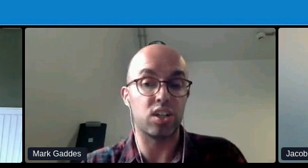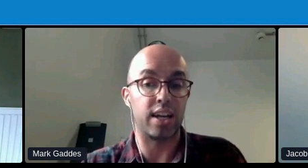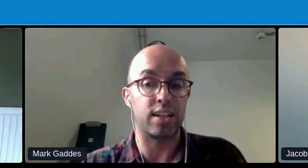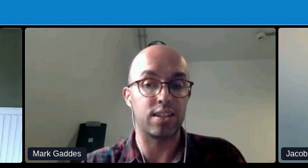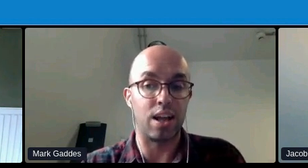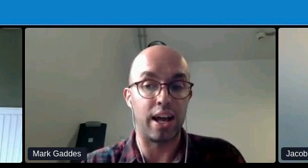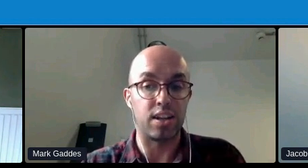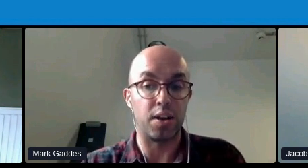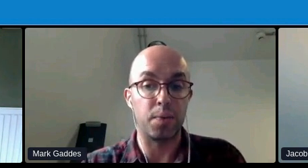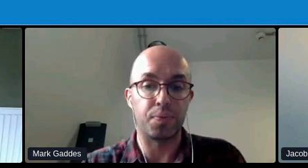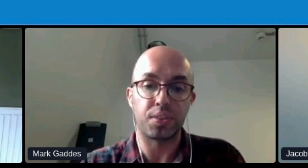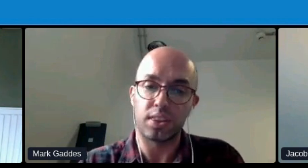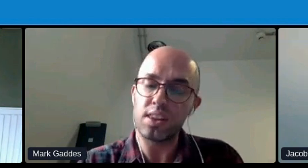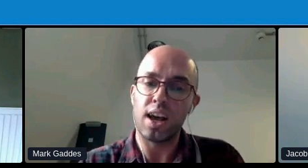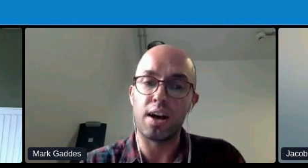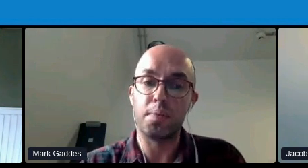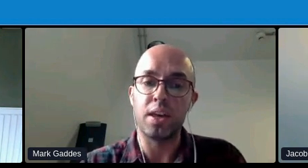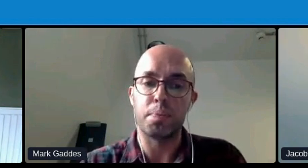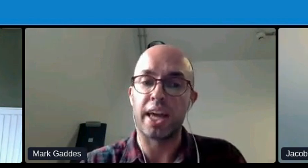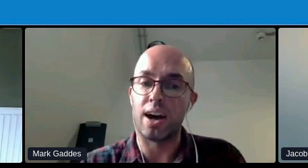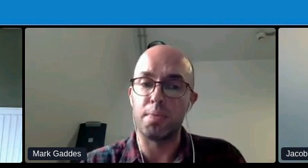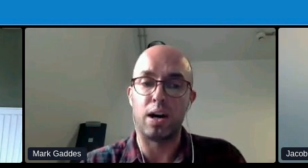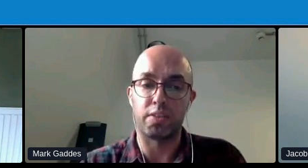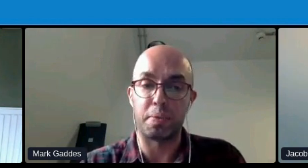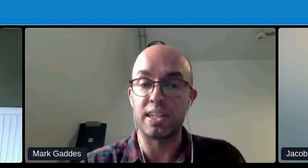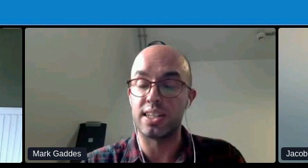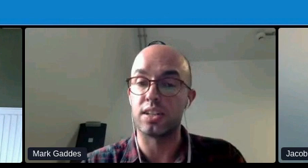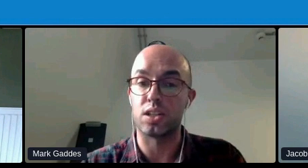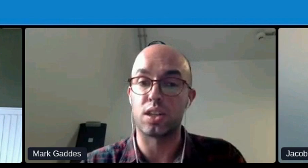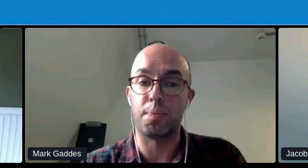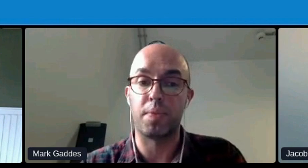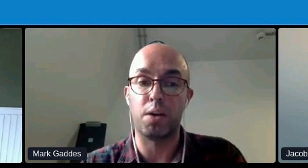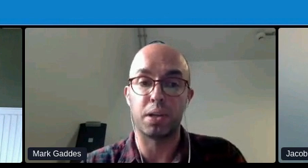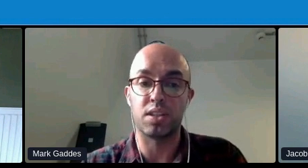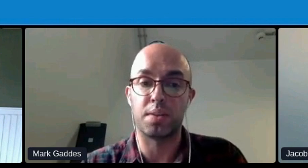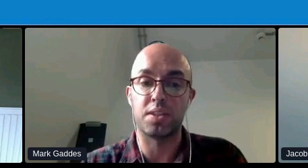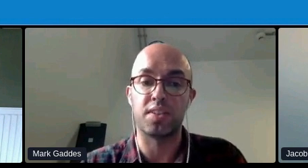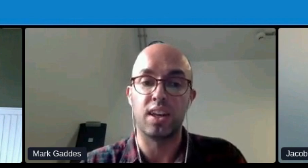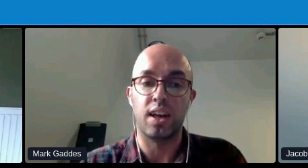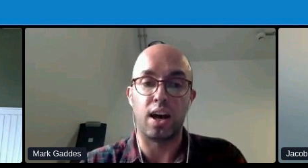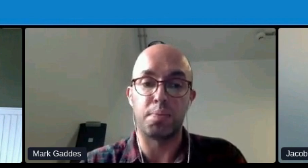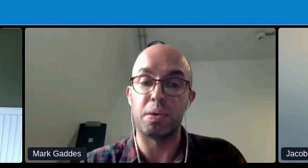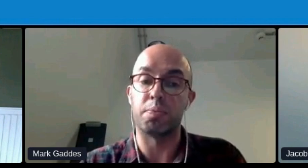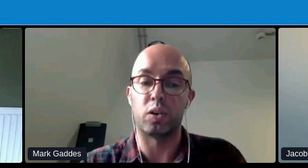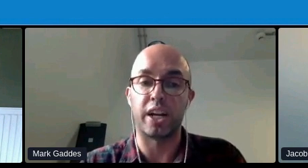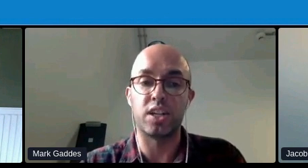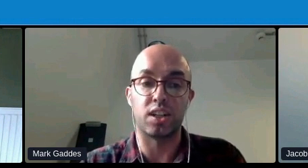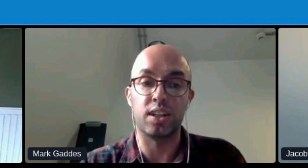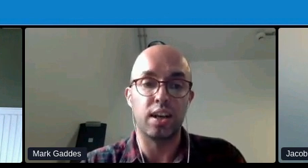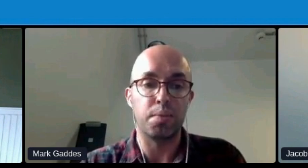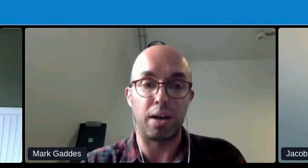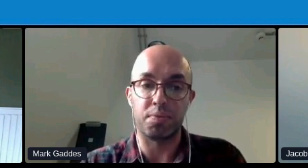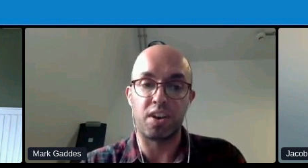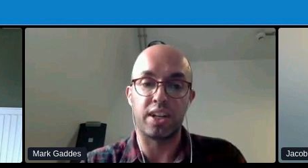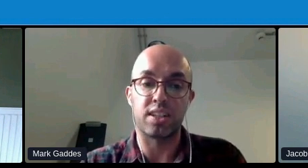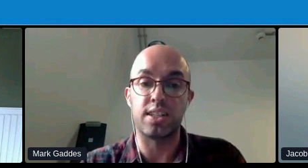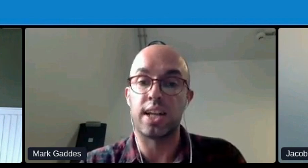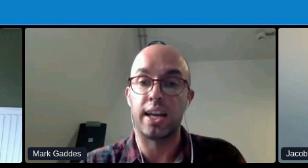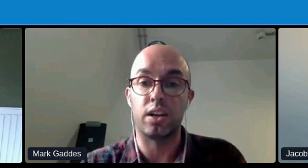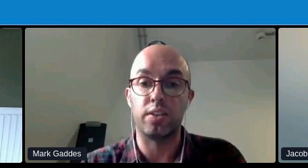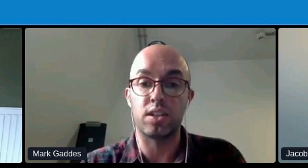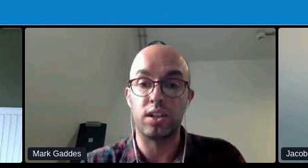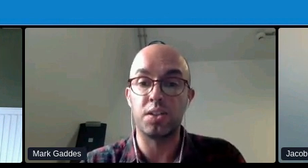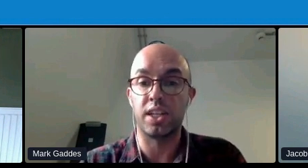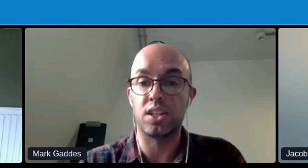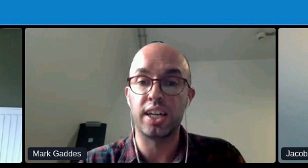link shared in Slido. But yeah, I'm Mark from AbilityNet, just helping in terms of a bit of moderation. I'm very excited to